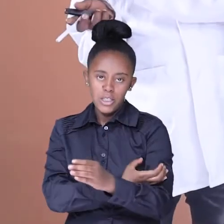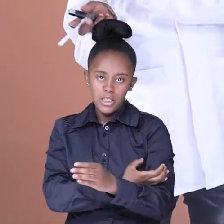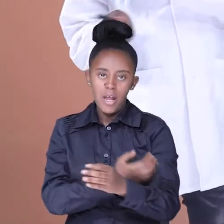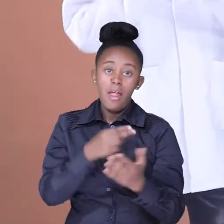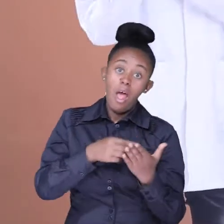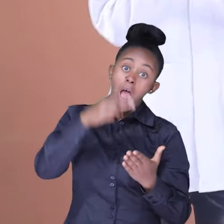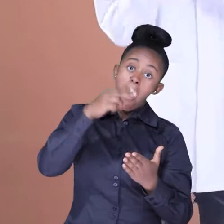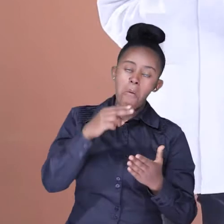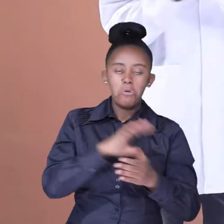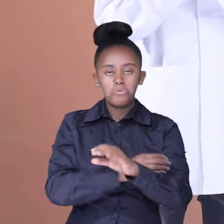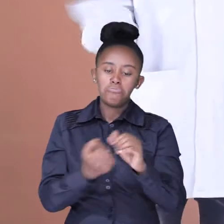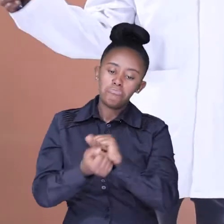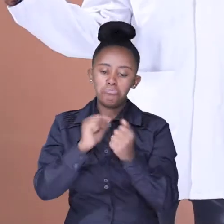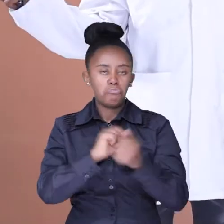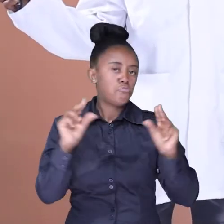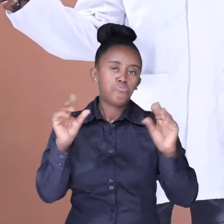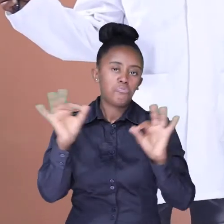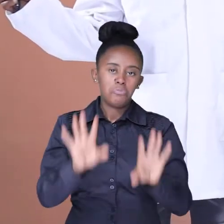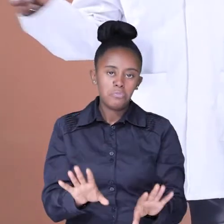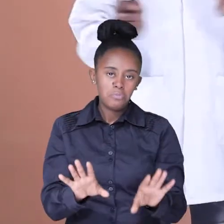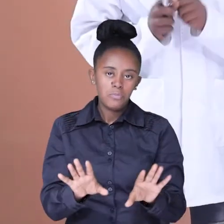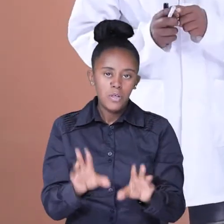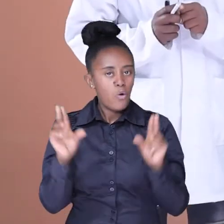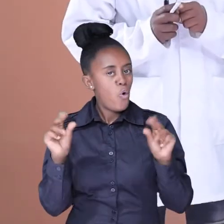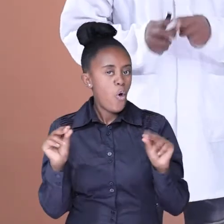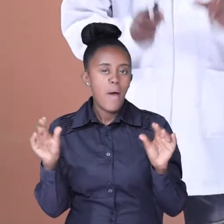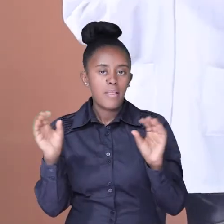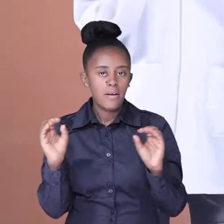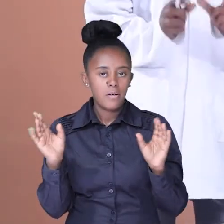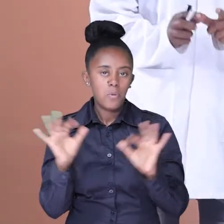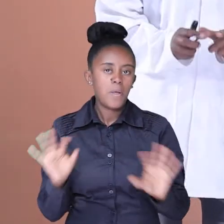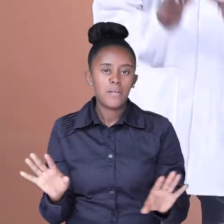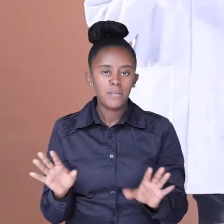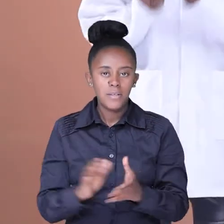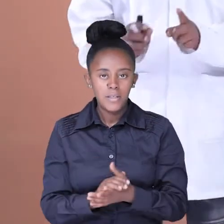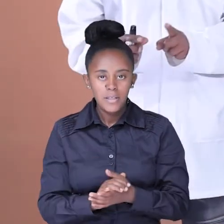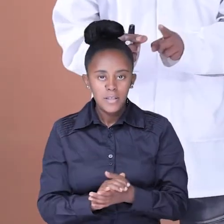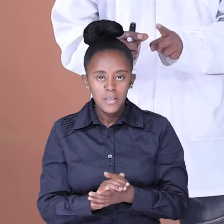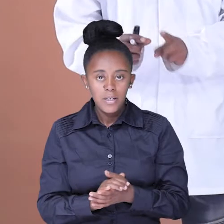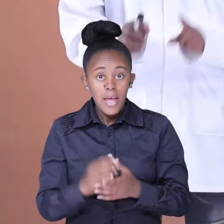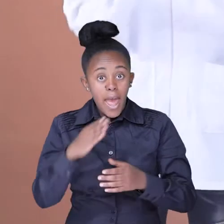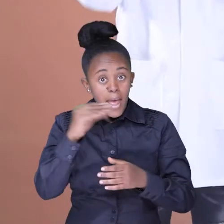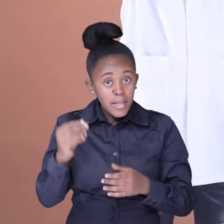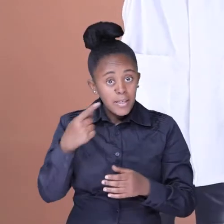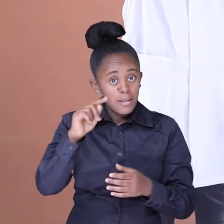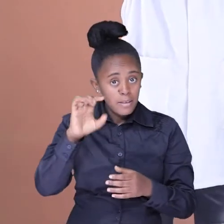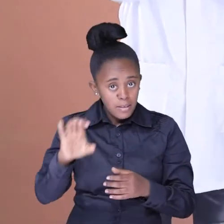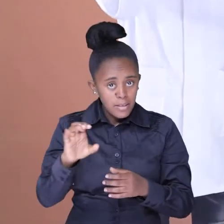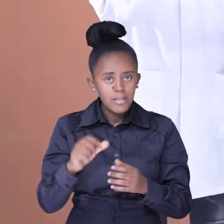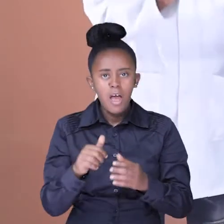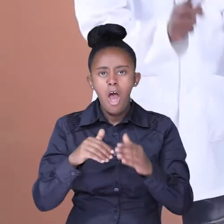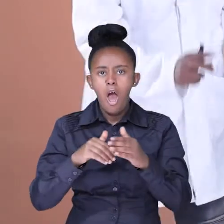high potential. We can change this no matter. No matter. But for AND gate, the output